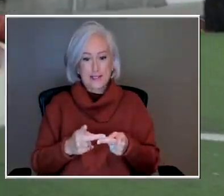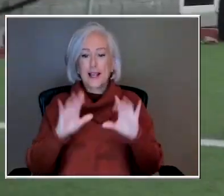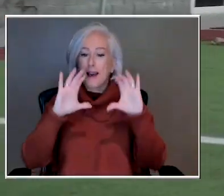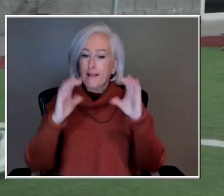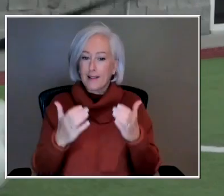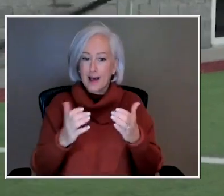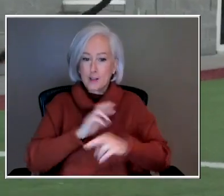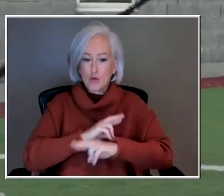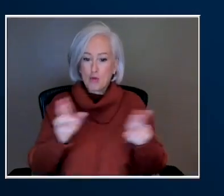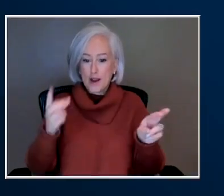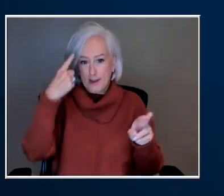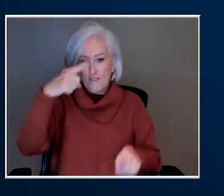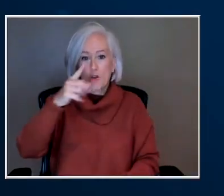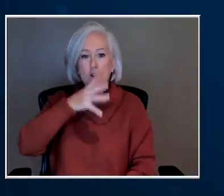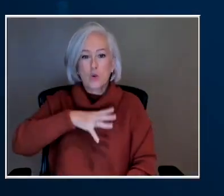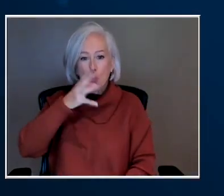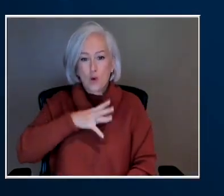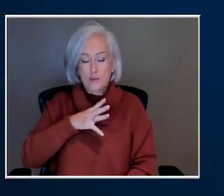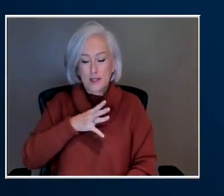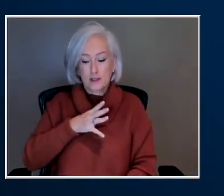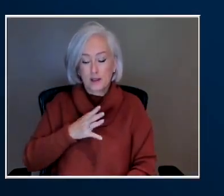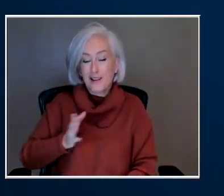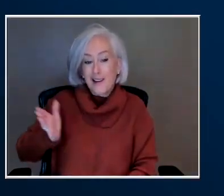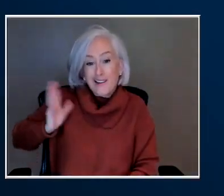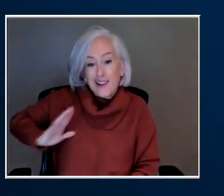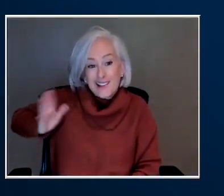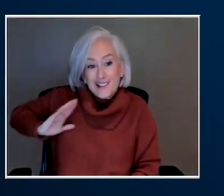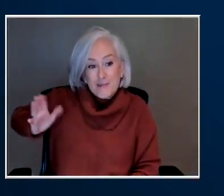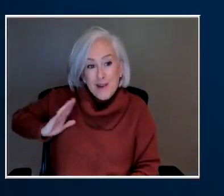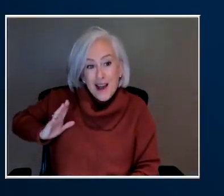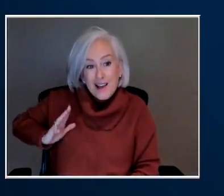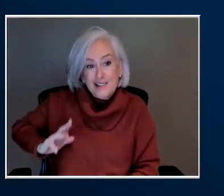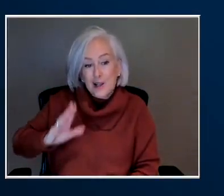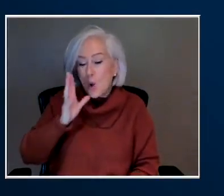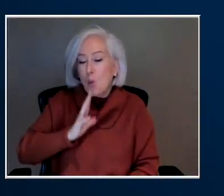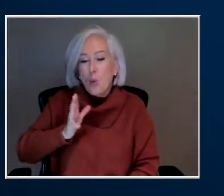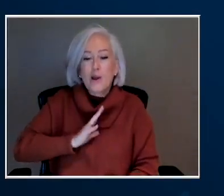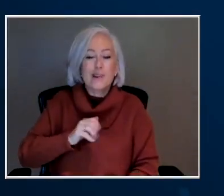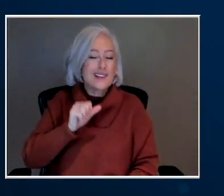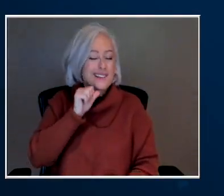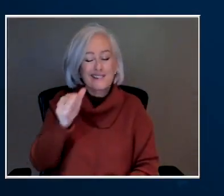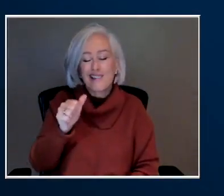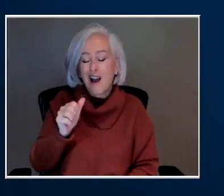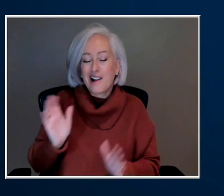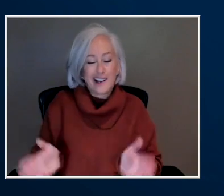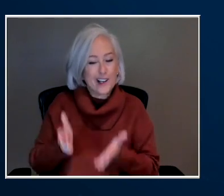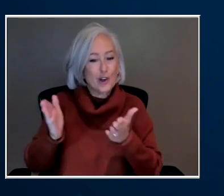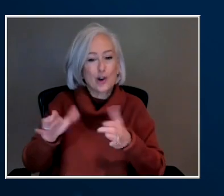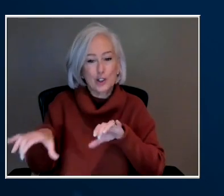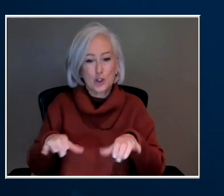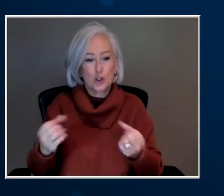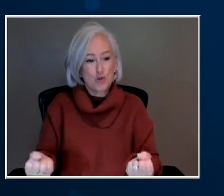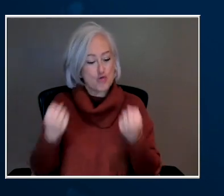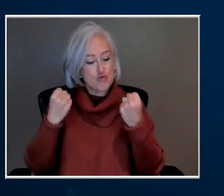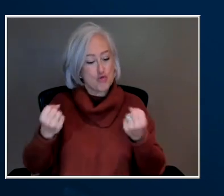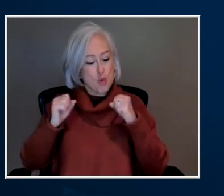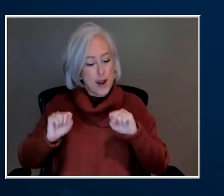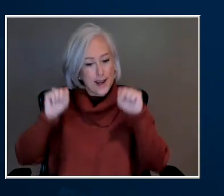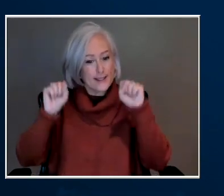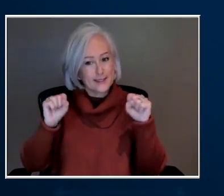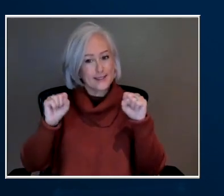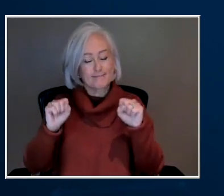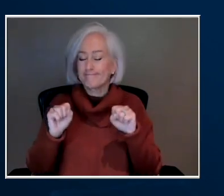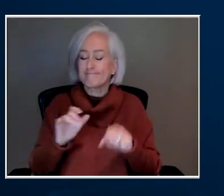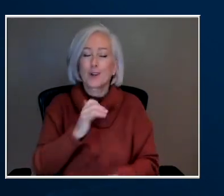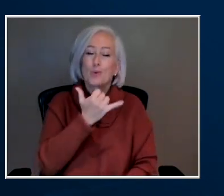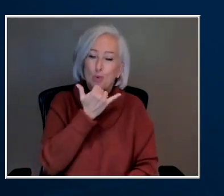Historically speaking, females have not been encouraged to get into the weight room, and we know that women and females just need to lift, and they need a place